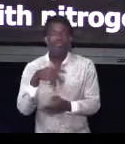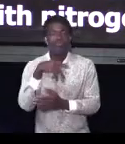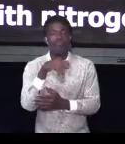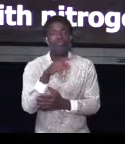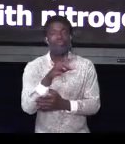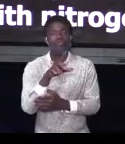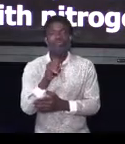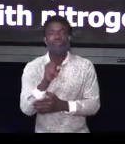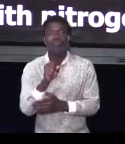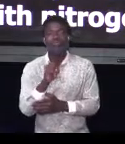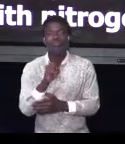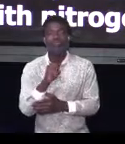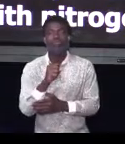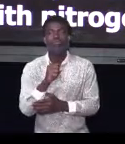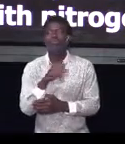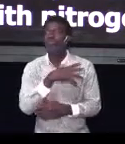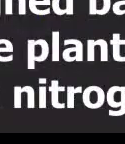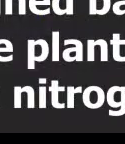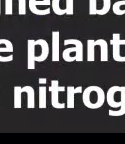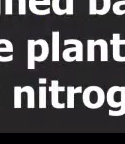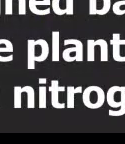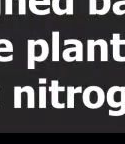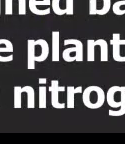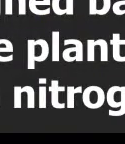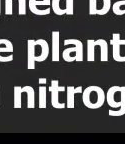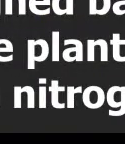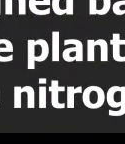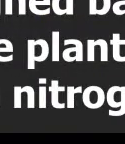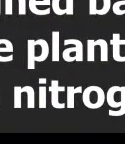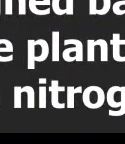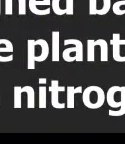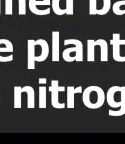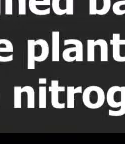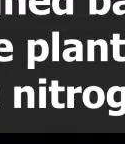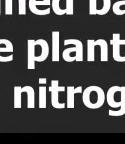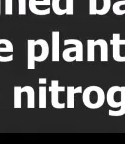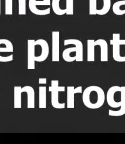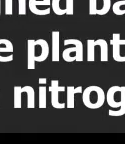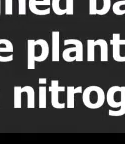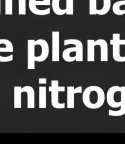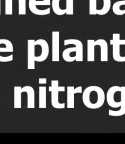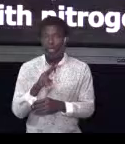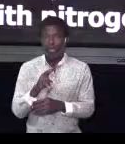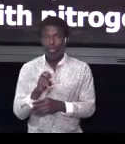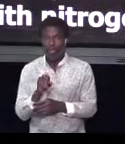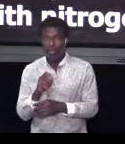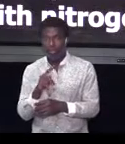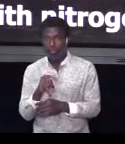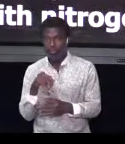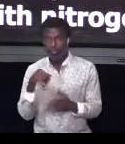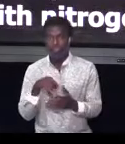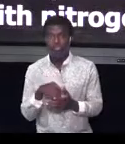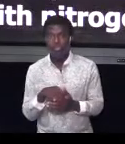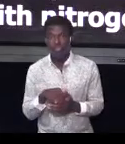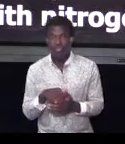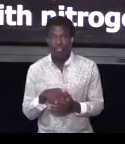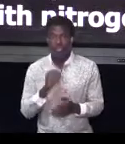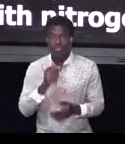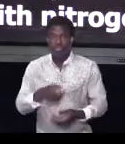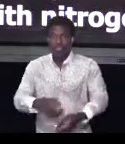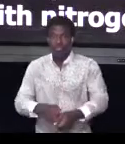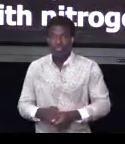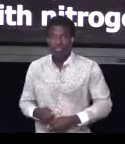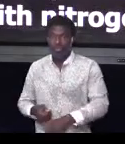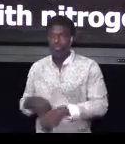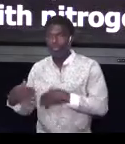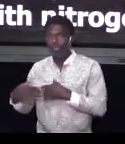beans are grown. After the crops are harvested, the plants are plowed back into the